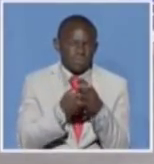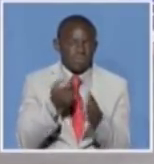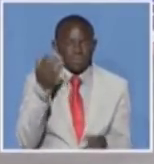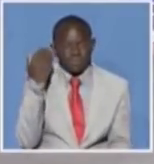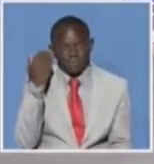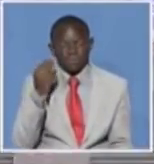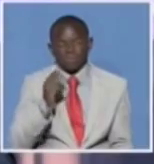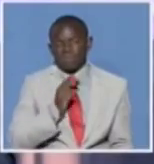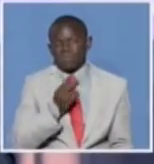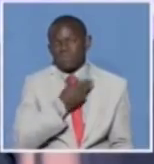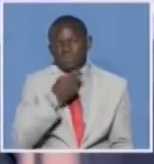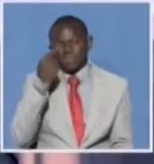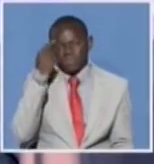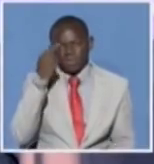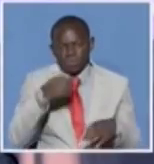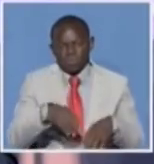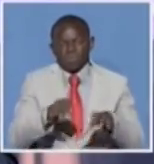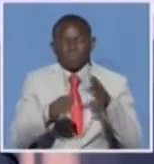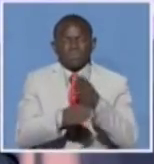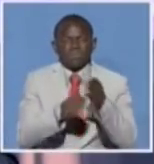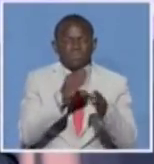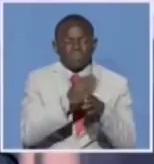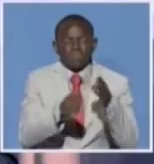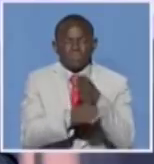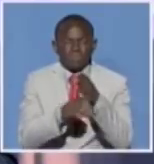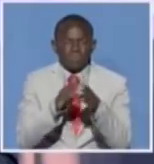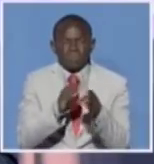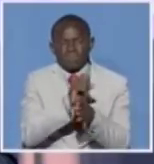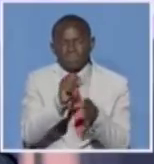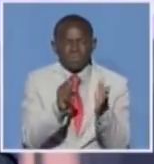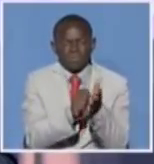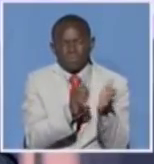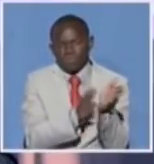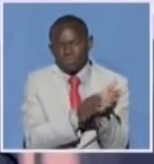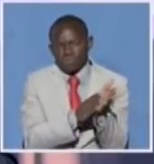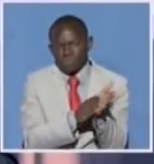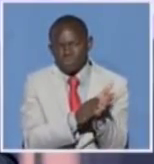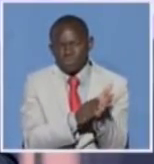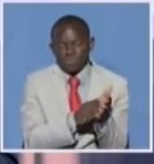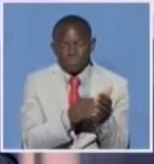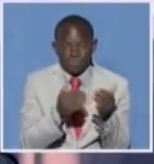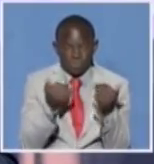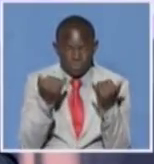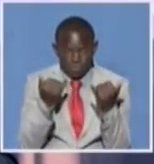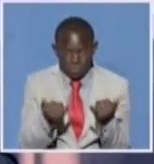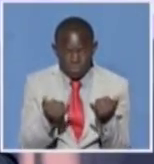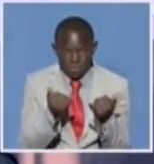with. And we just recently, this year, started about